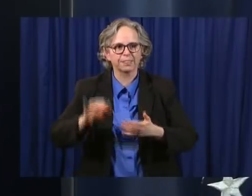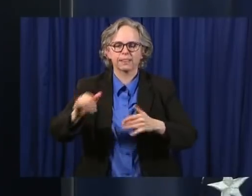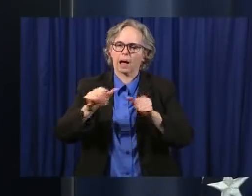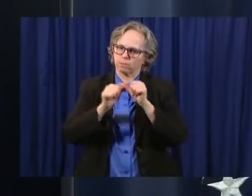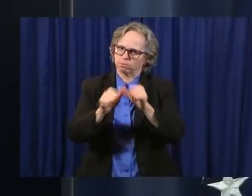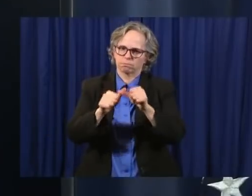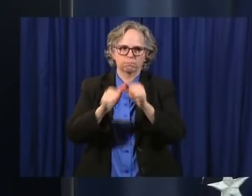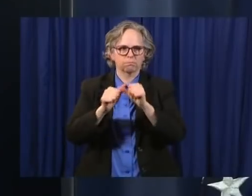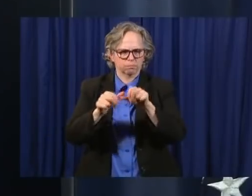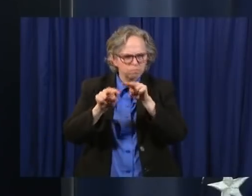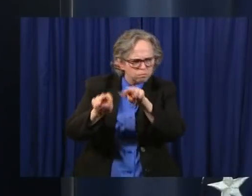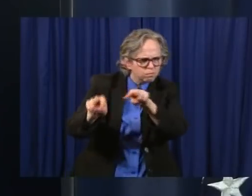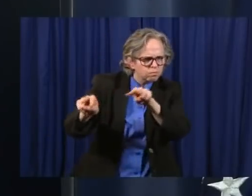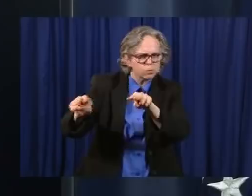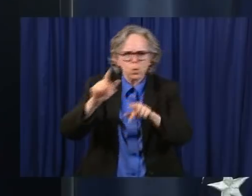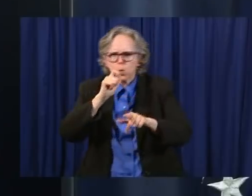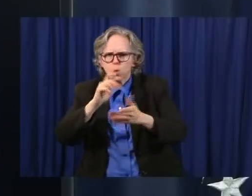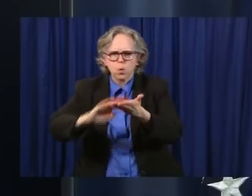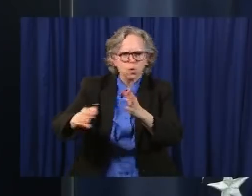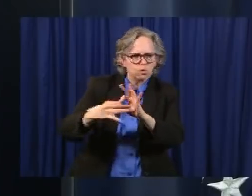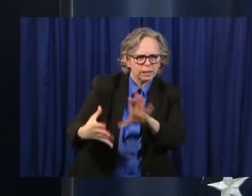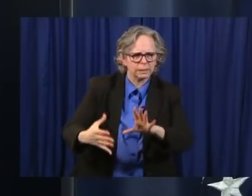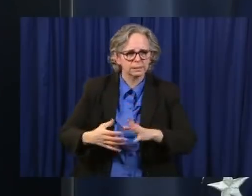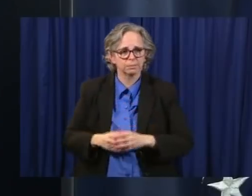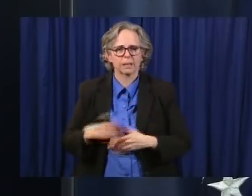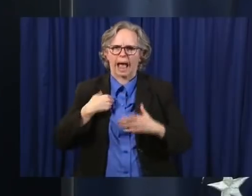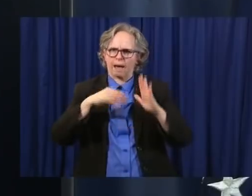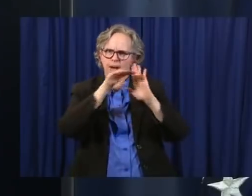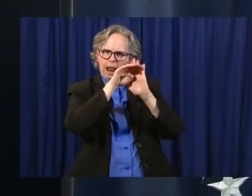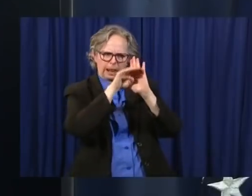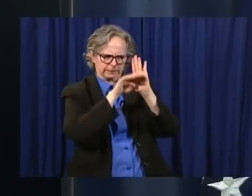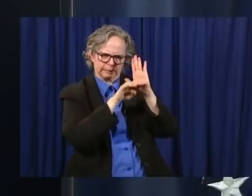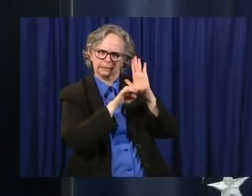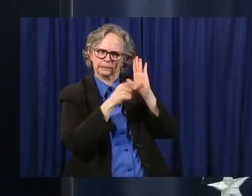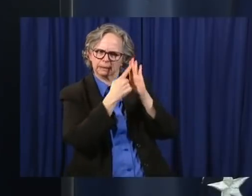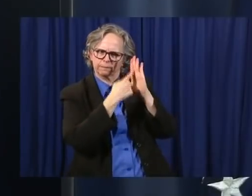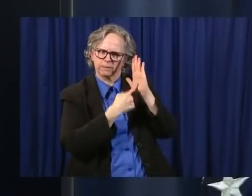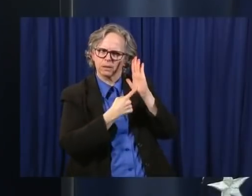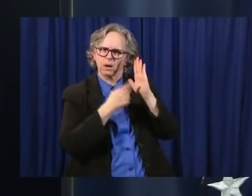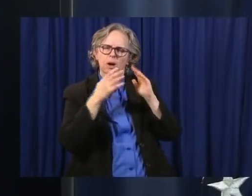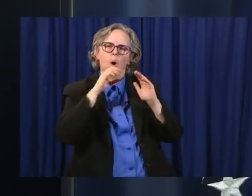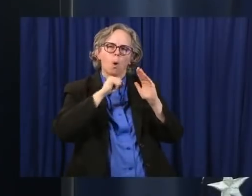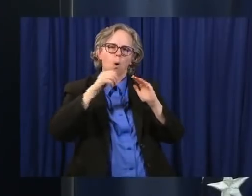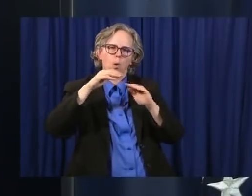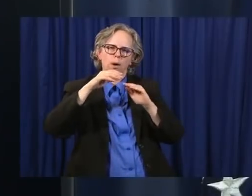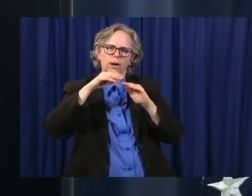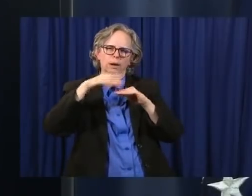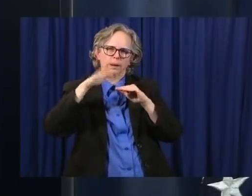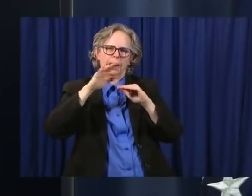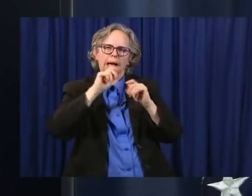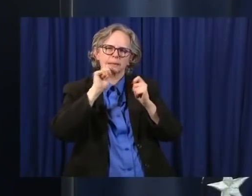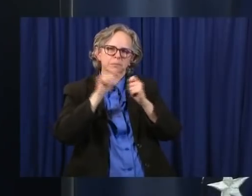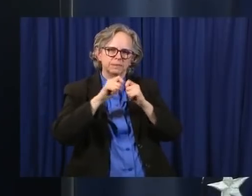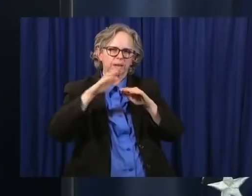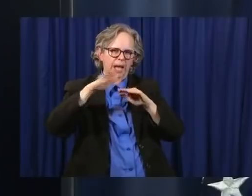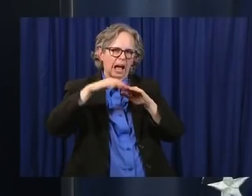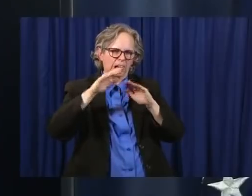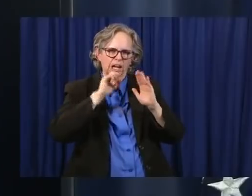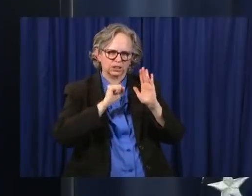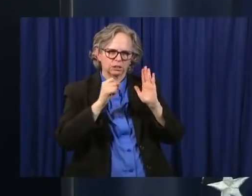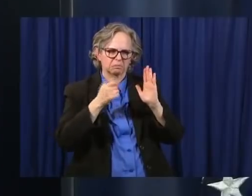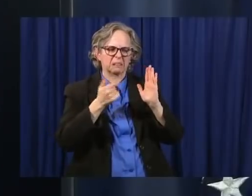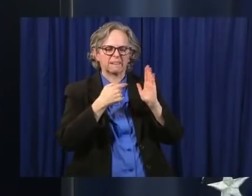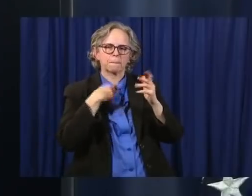well as we've reviewed the list of people over a certain age and applied the criteria, which you'll be